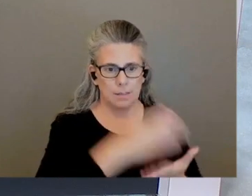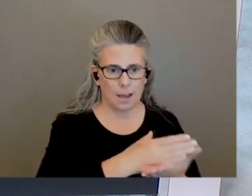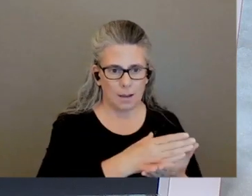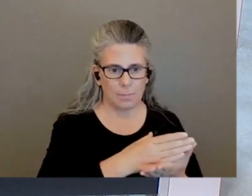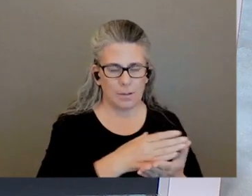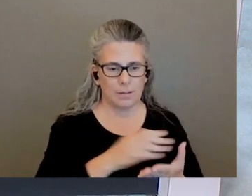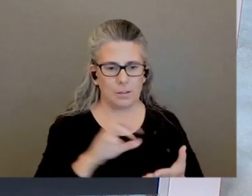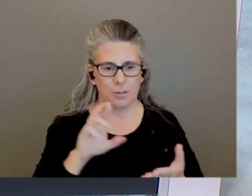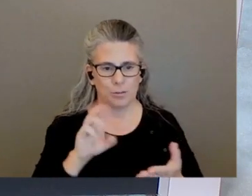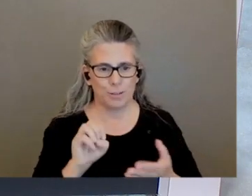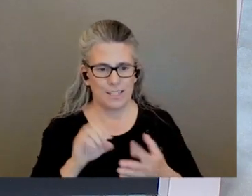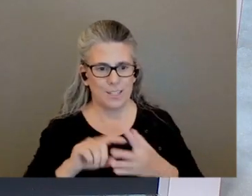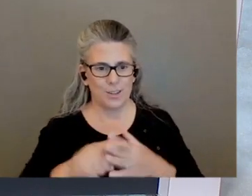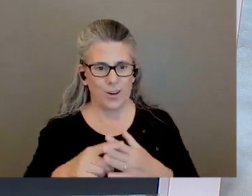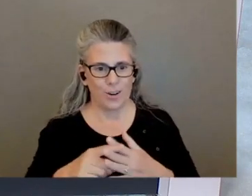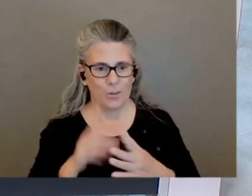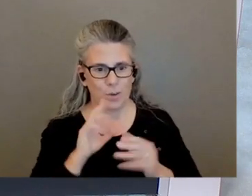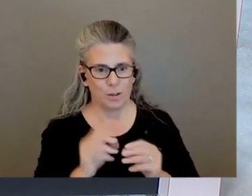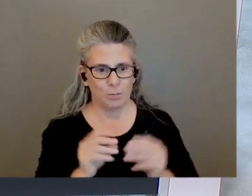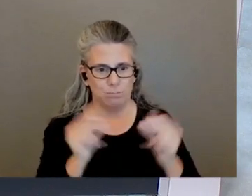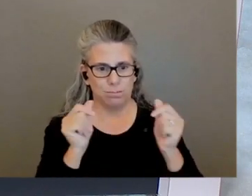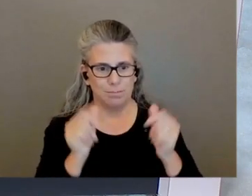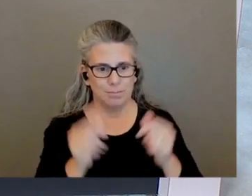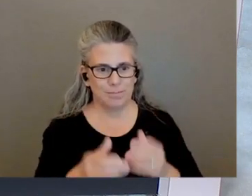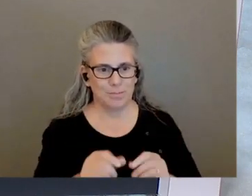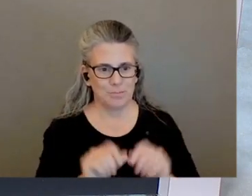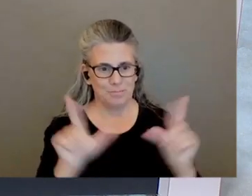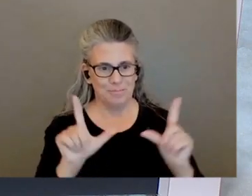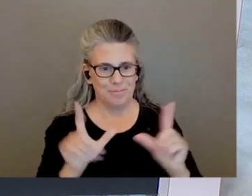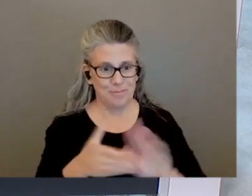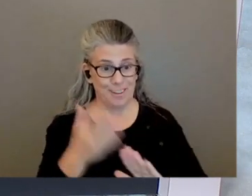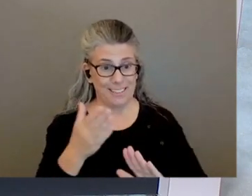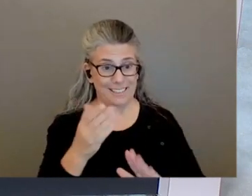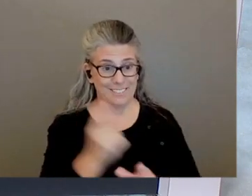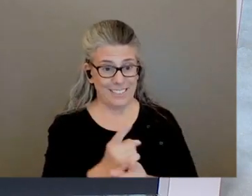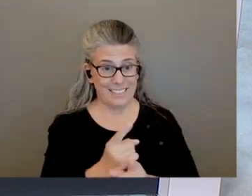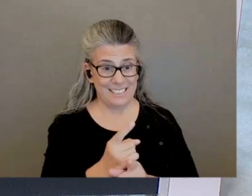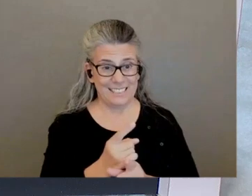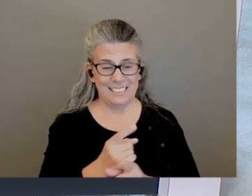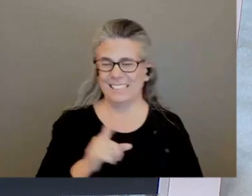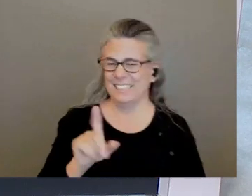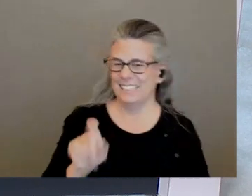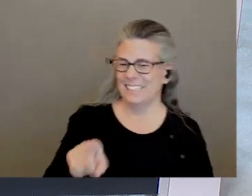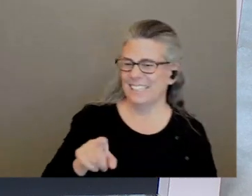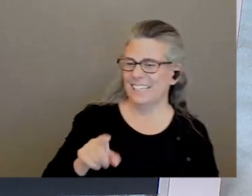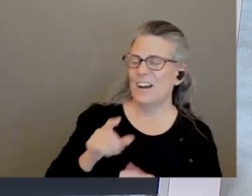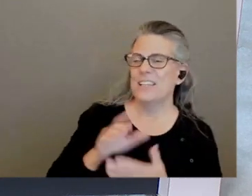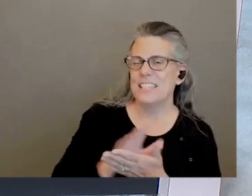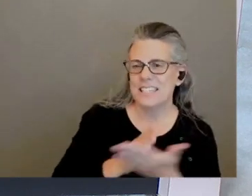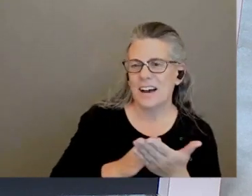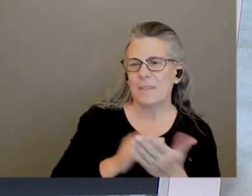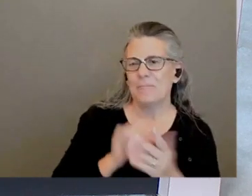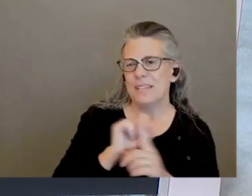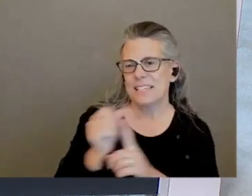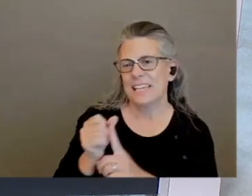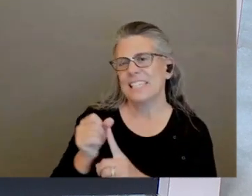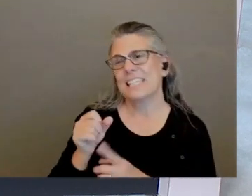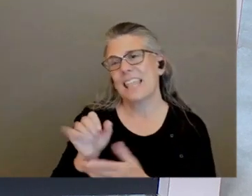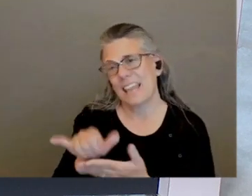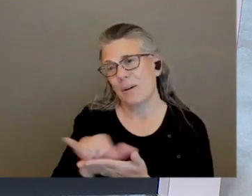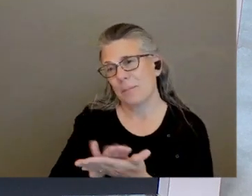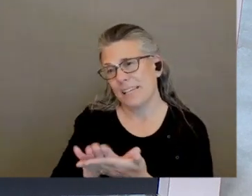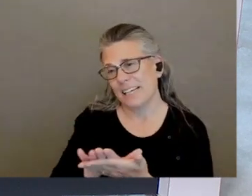it will work? Maybe. In some cases, almost. That would be nice. Not exactly, because